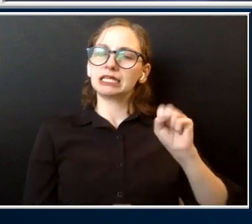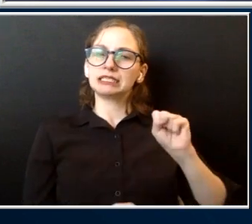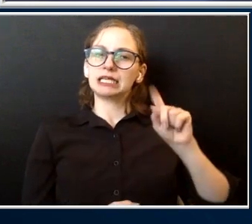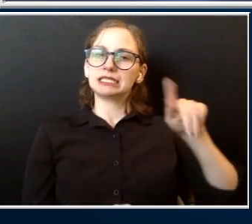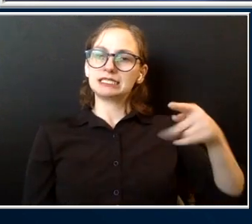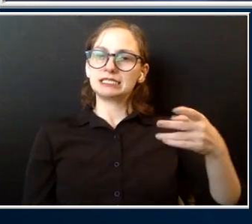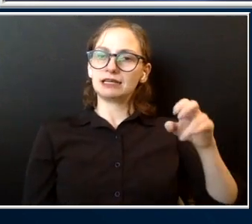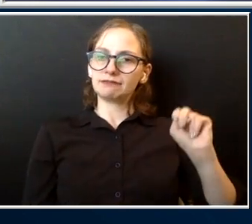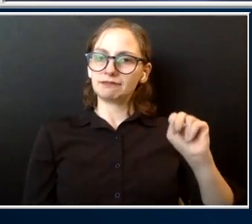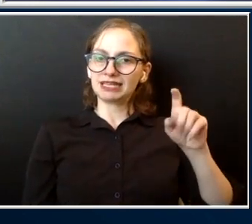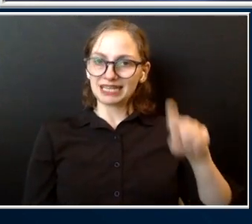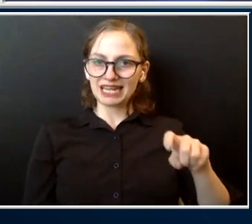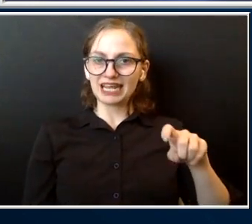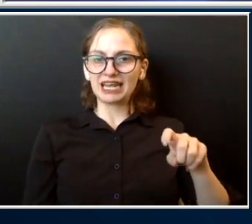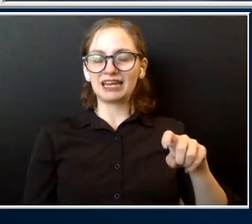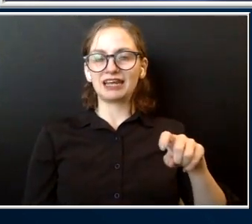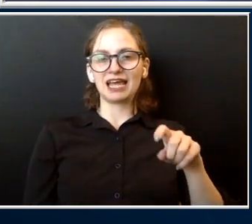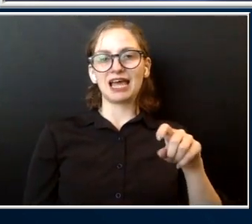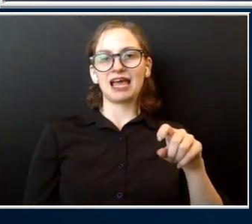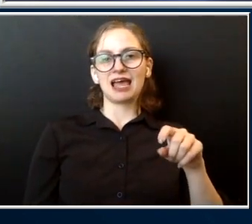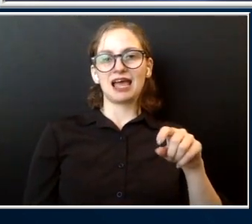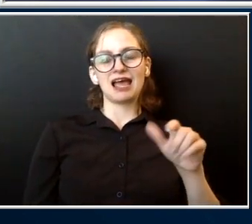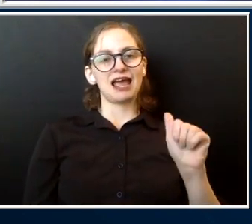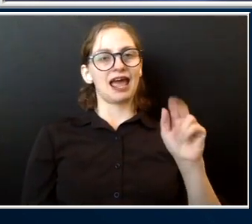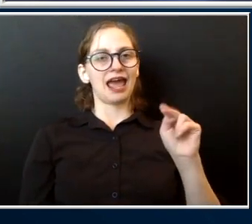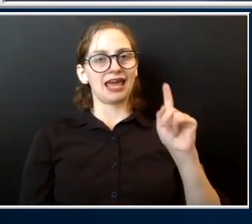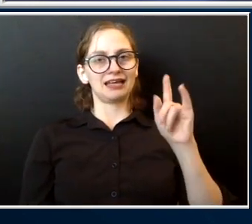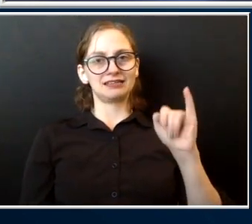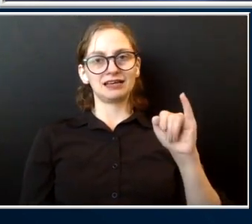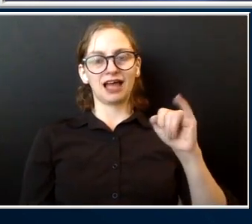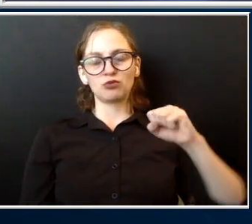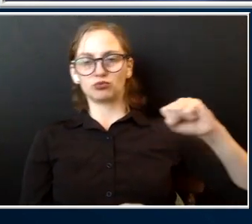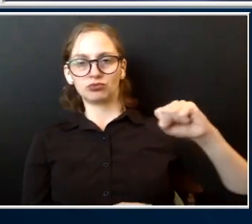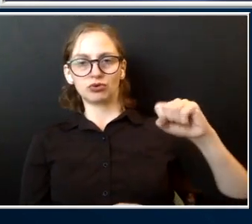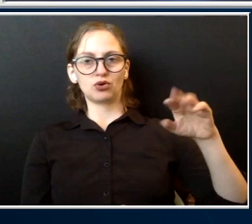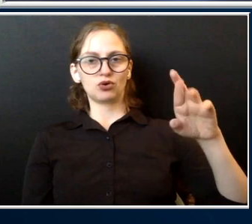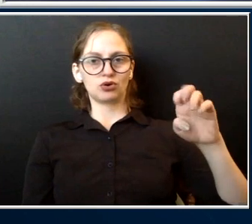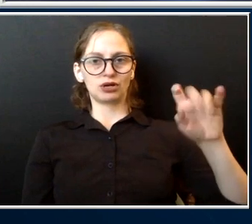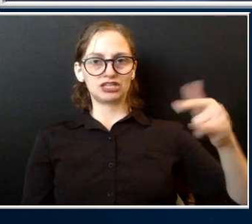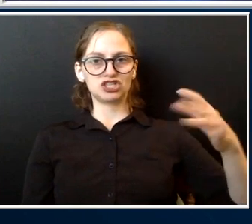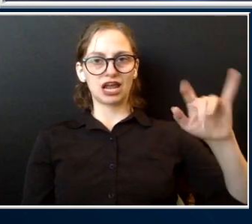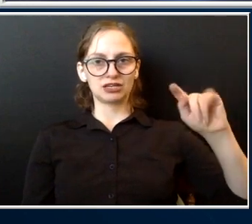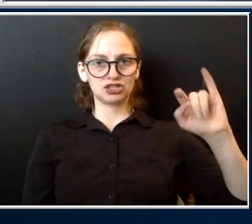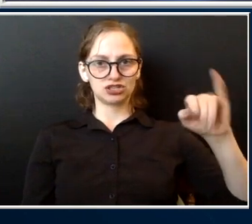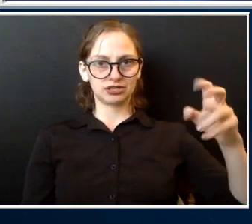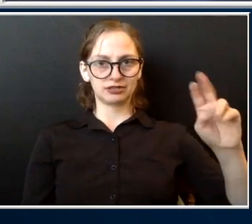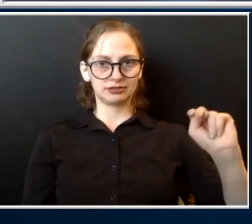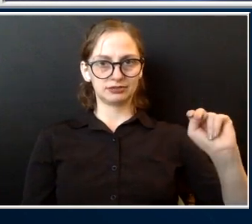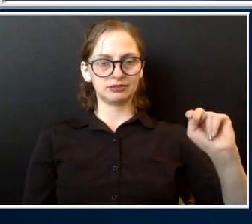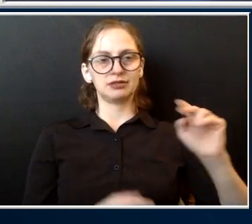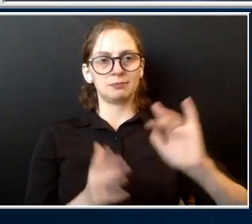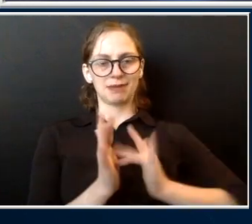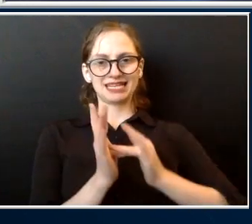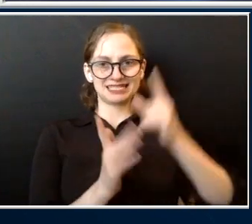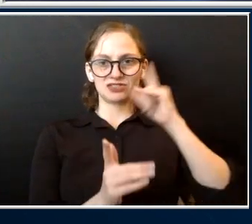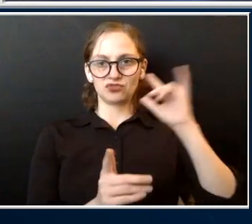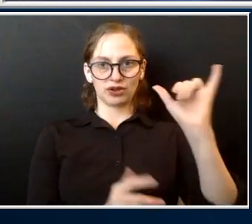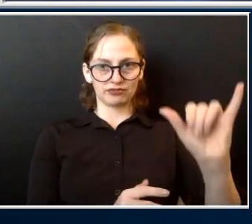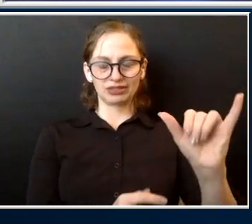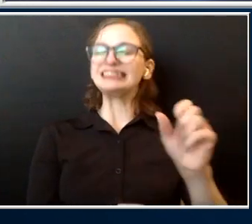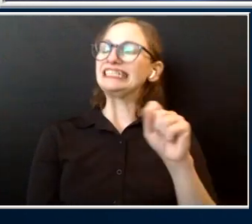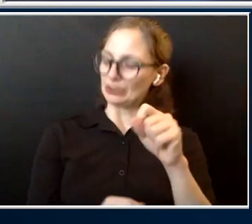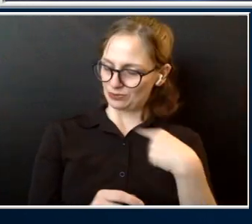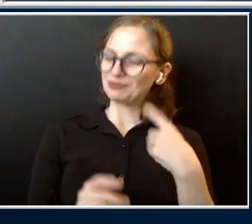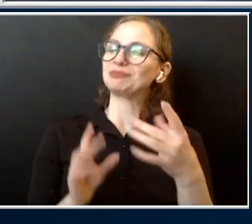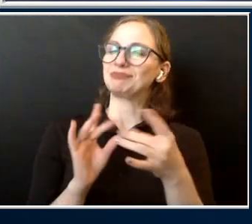or anti-rejection medications for the rest of his life? Does that Is that always a reality for the recipient? Yeah, I think we talked about the anti-rejection. That is,